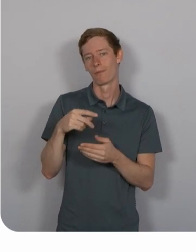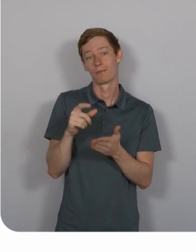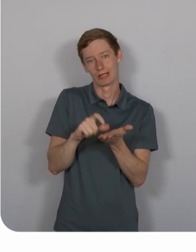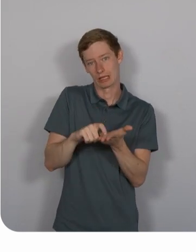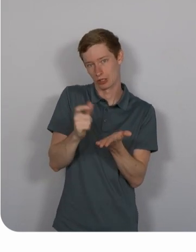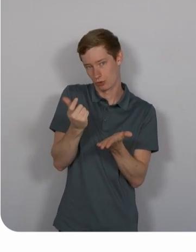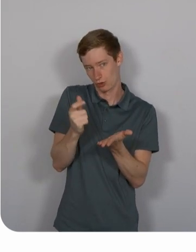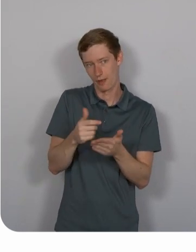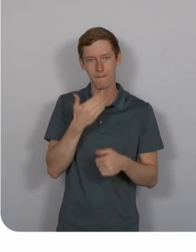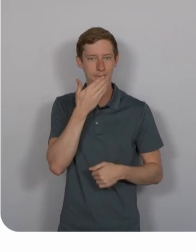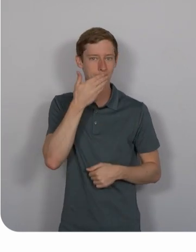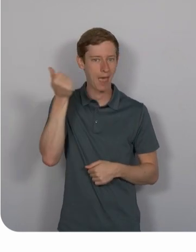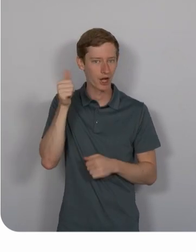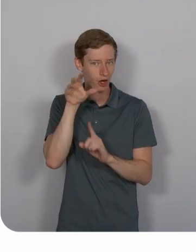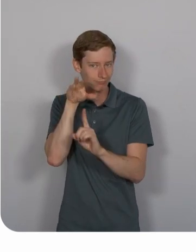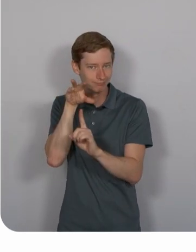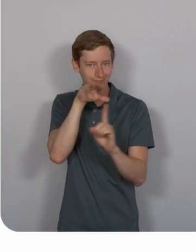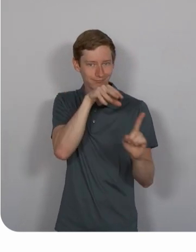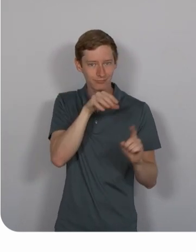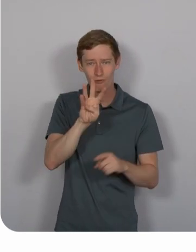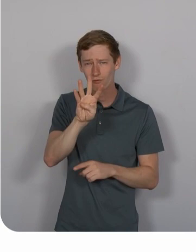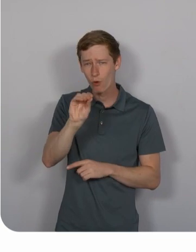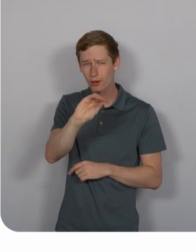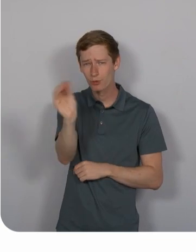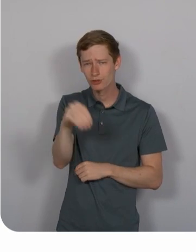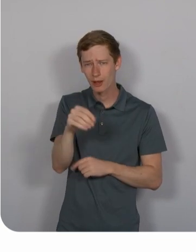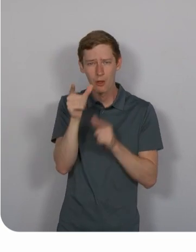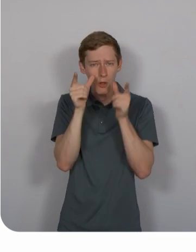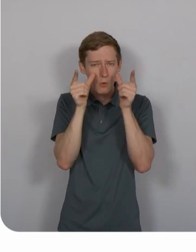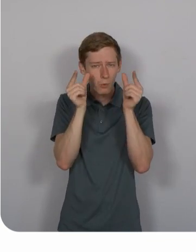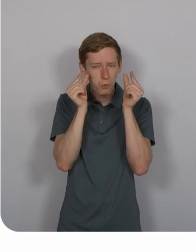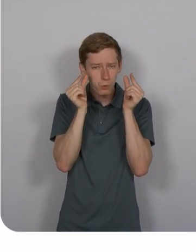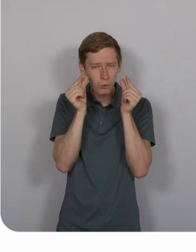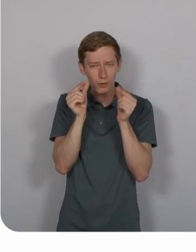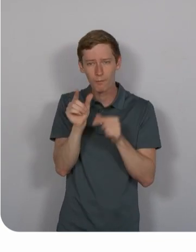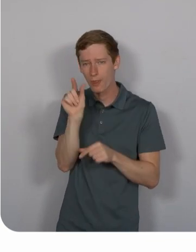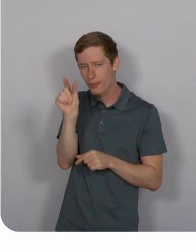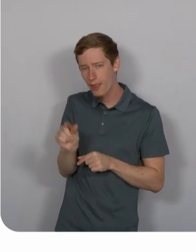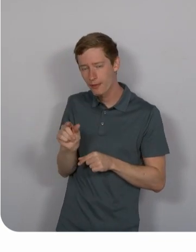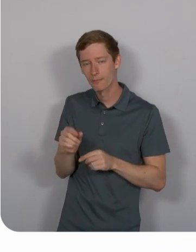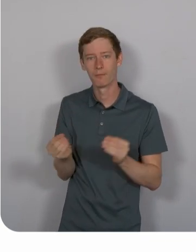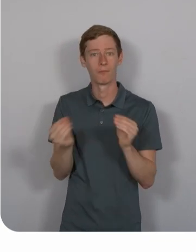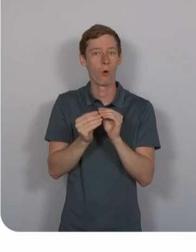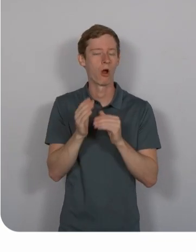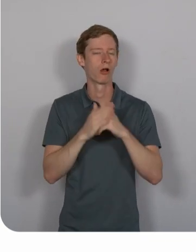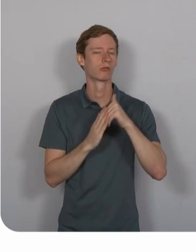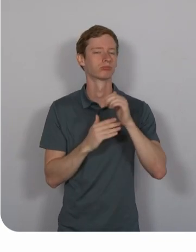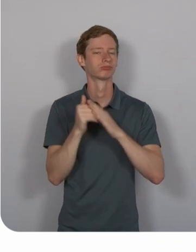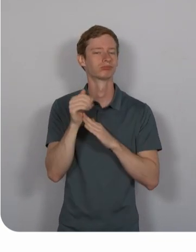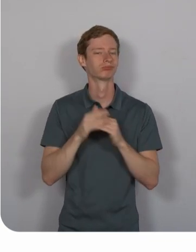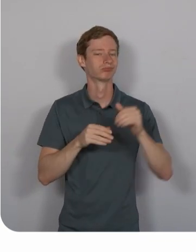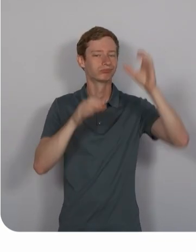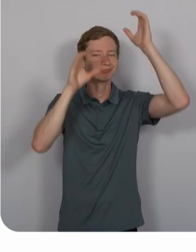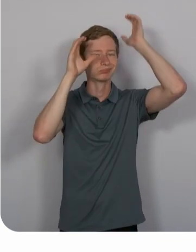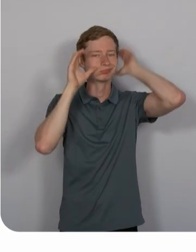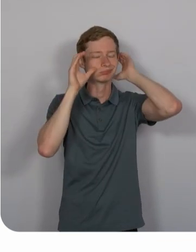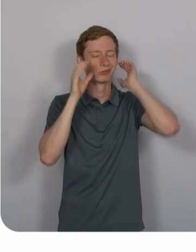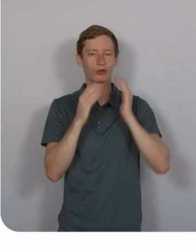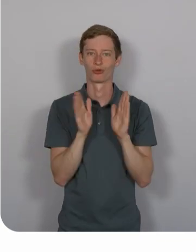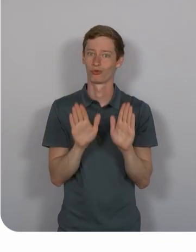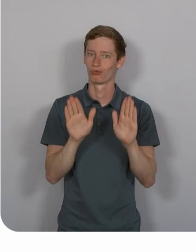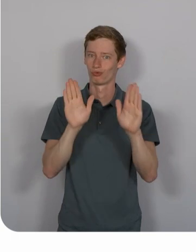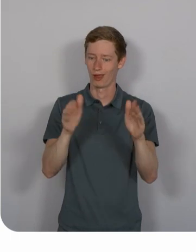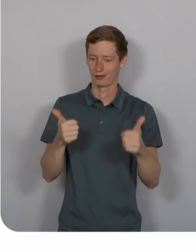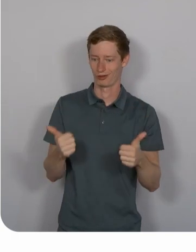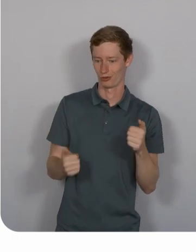and optics. It's 40% thinner, a lot more comfortable, and it comes with the great new precision controllers or the